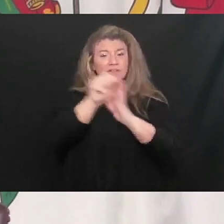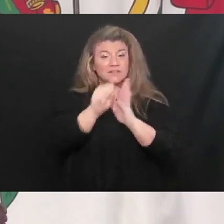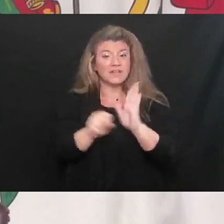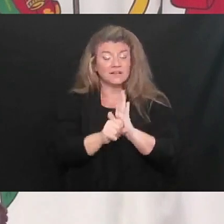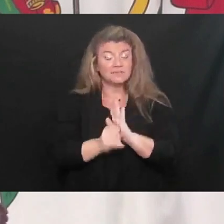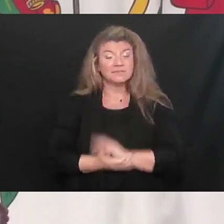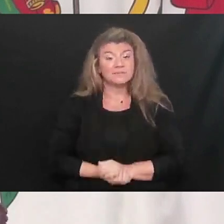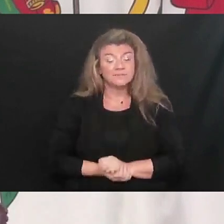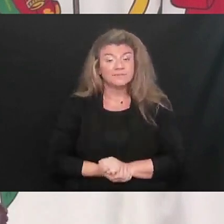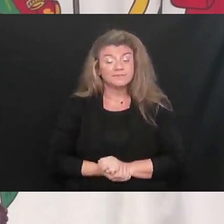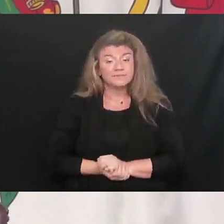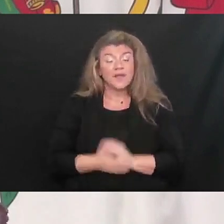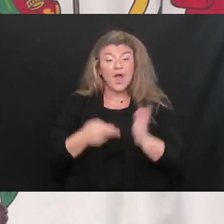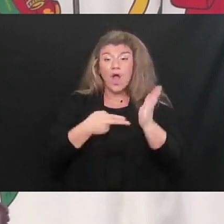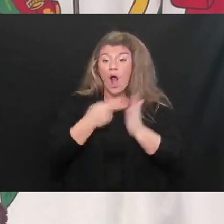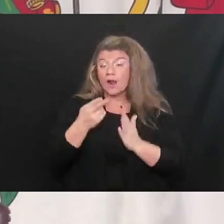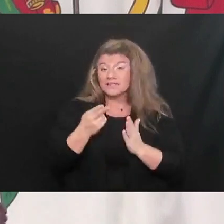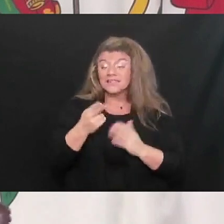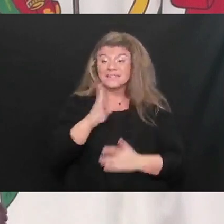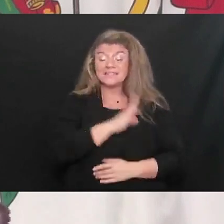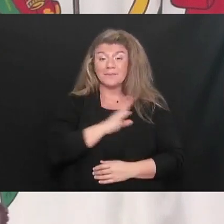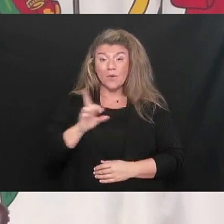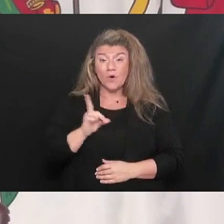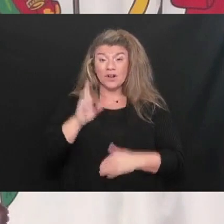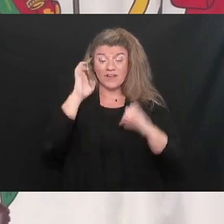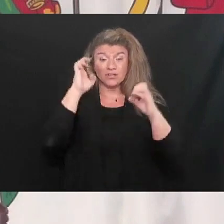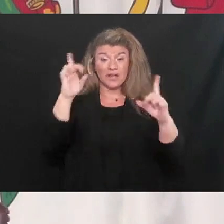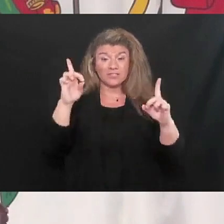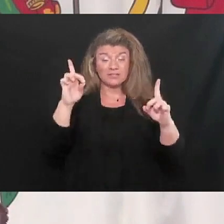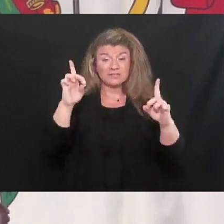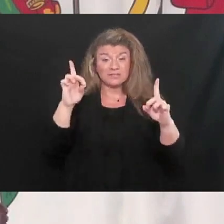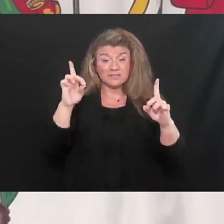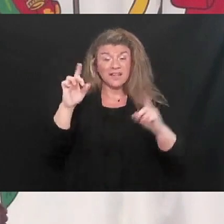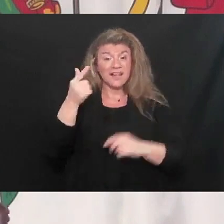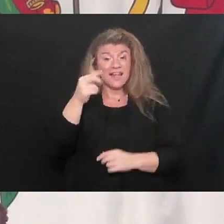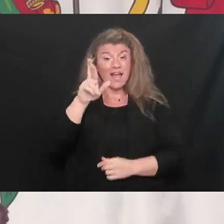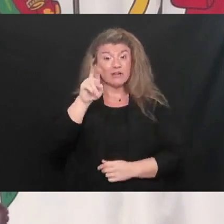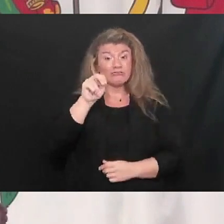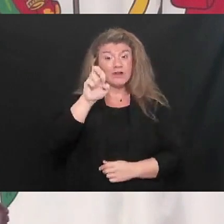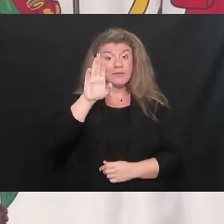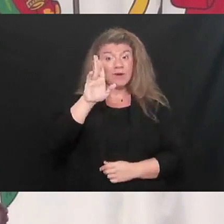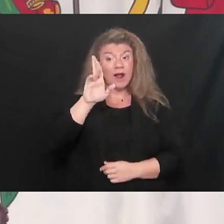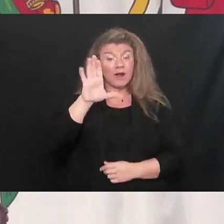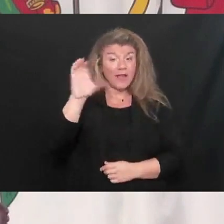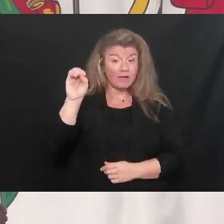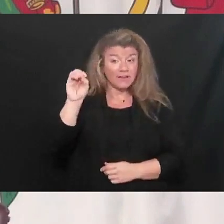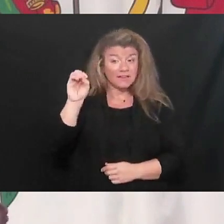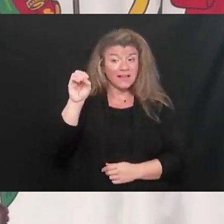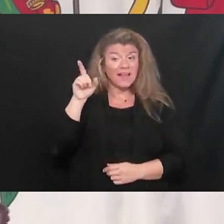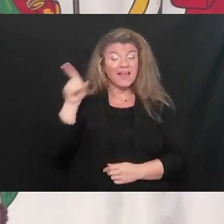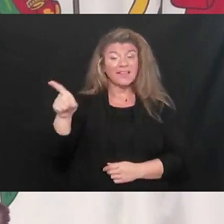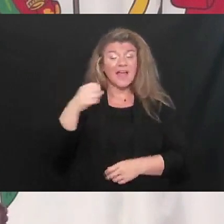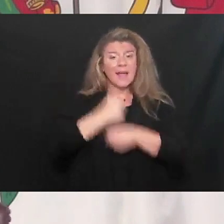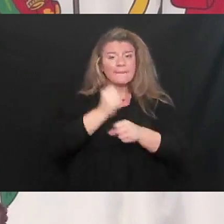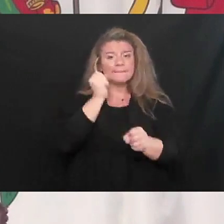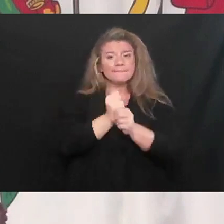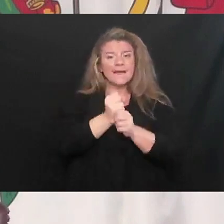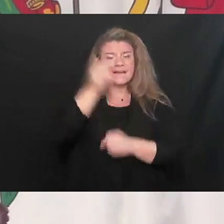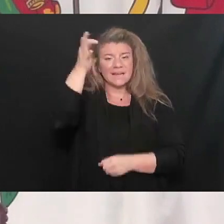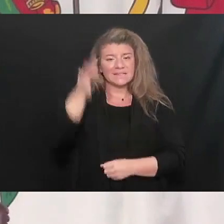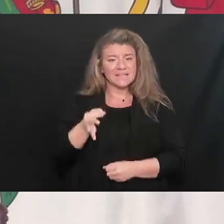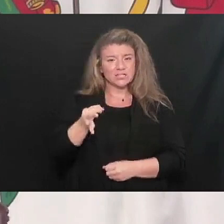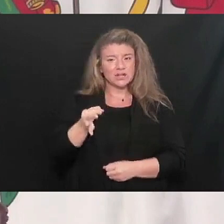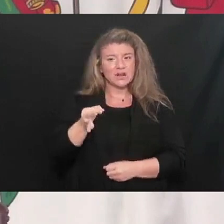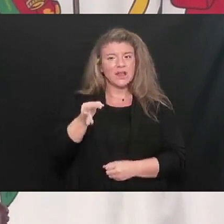Frankly, the Board of Education in Greenbrier County made a decision that will